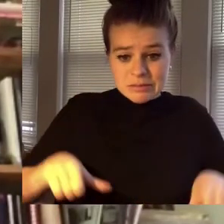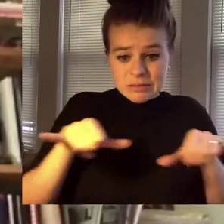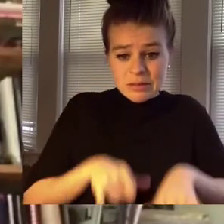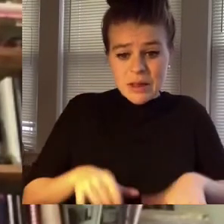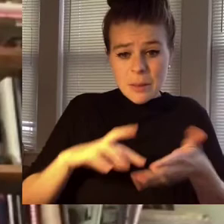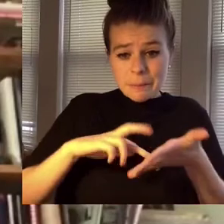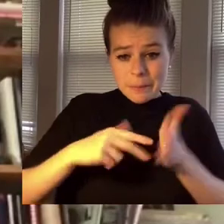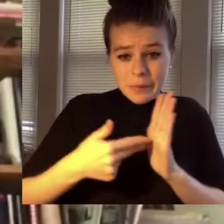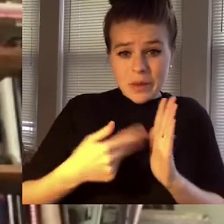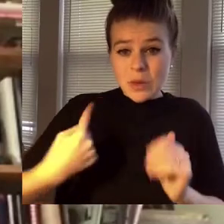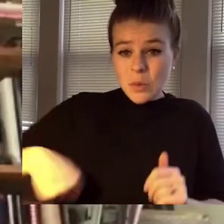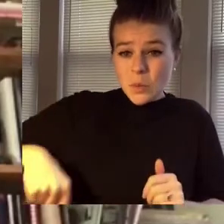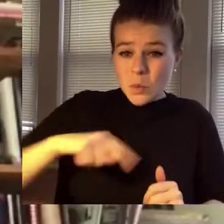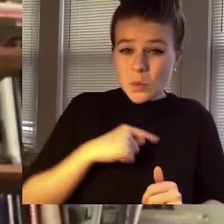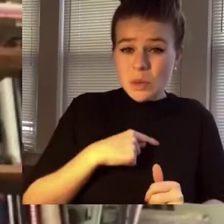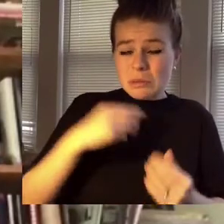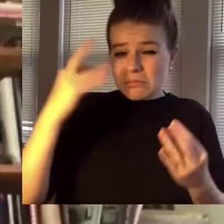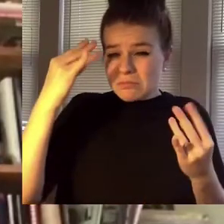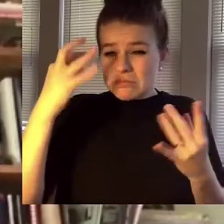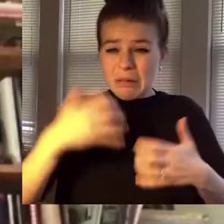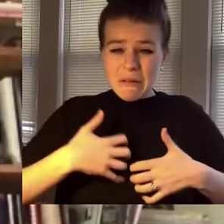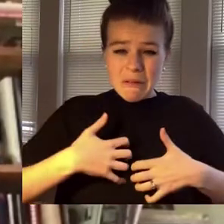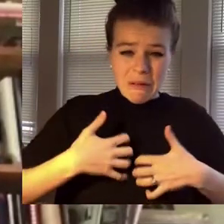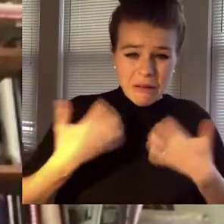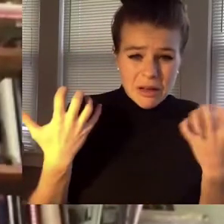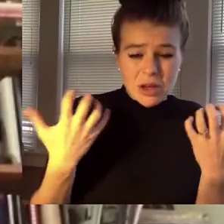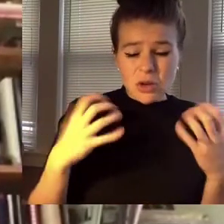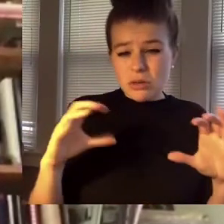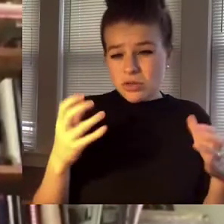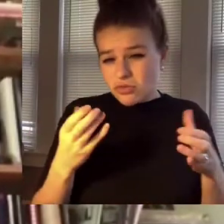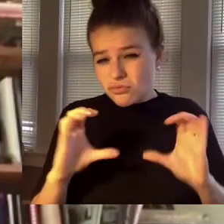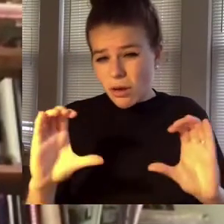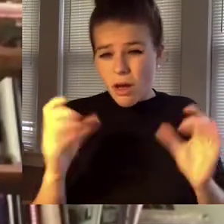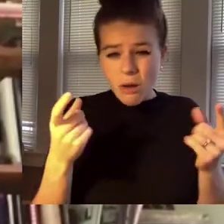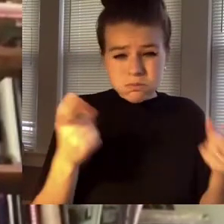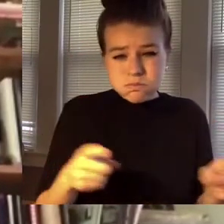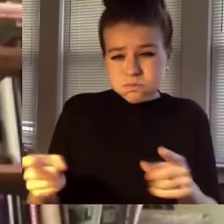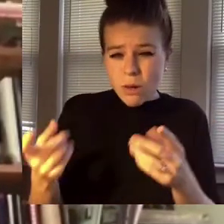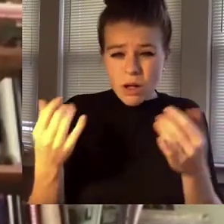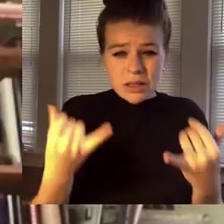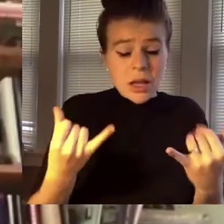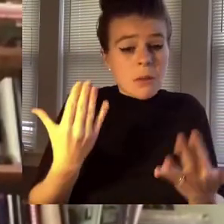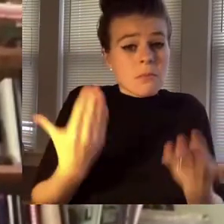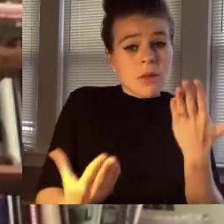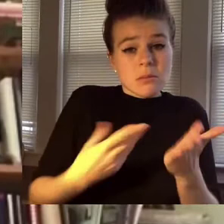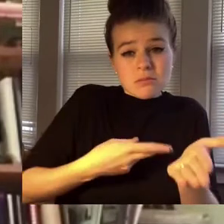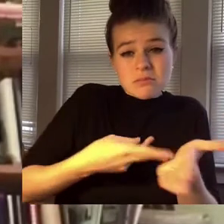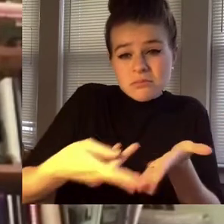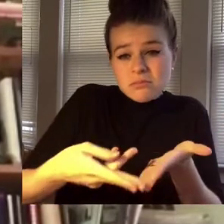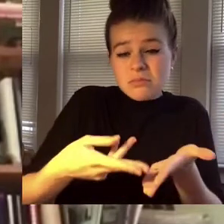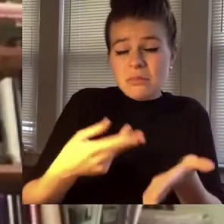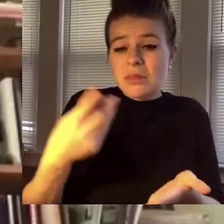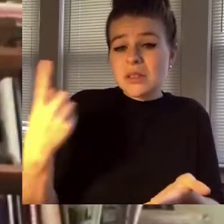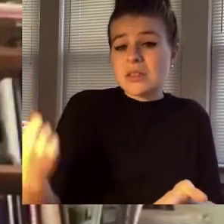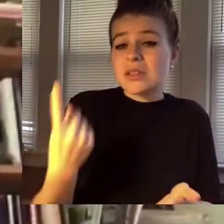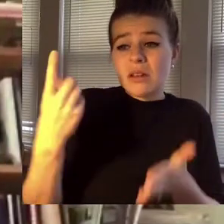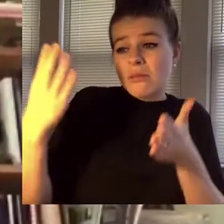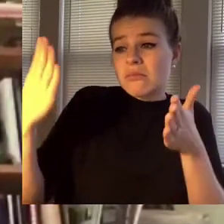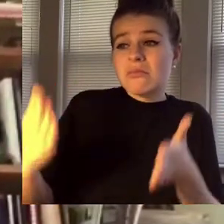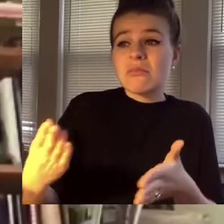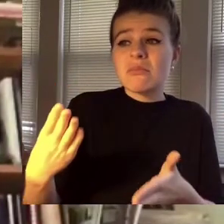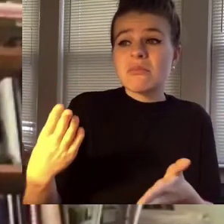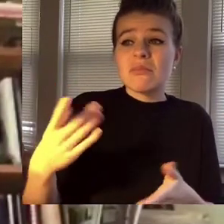I mean, we who contemplate anger and bombs and chance today, perhaps it is true that someone will have to